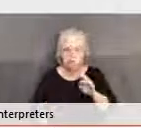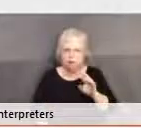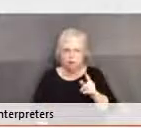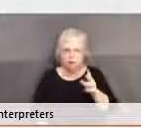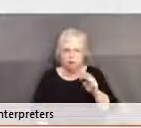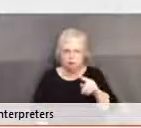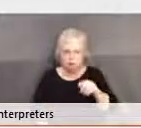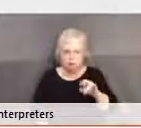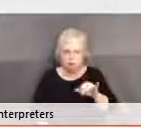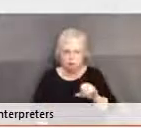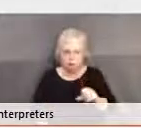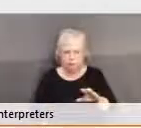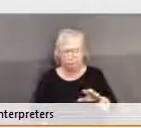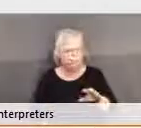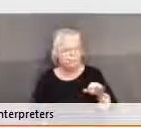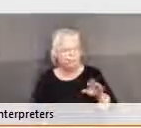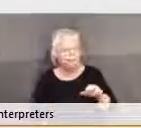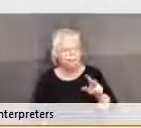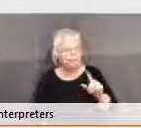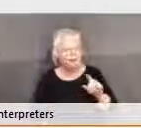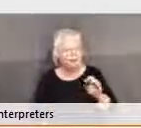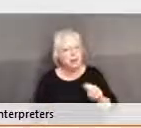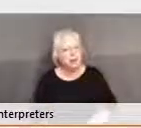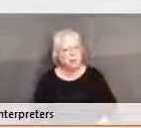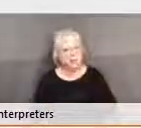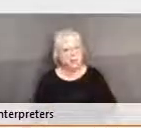Hi, Tom. Director Compuris.